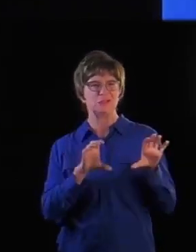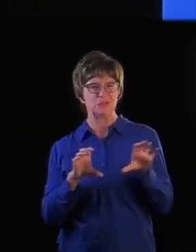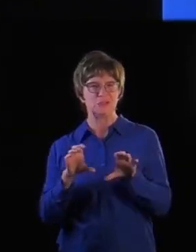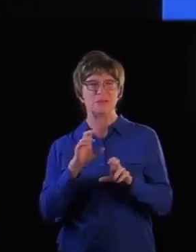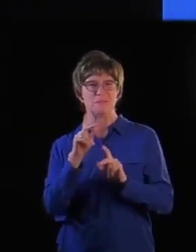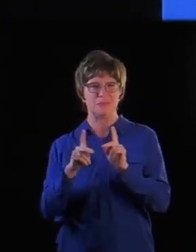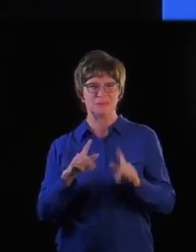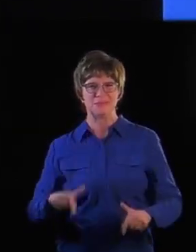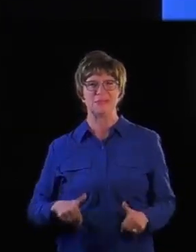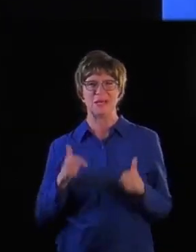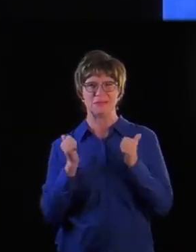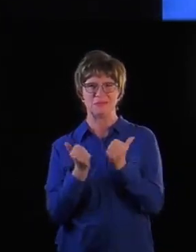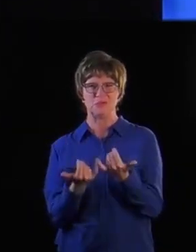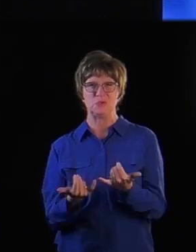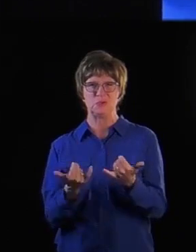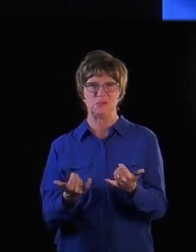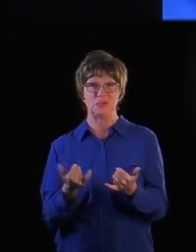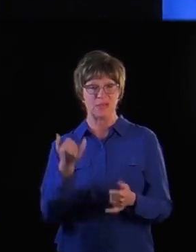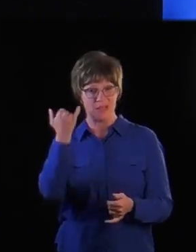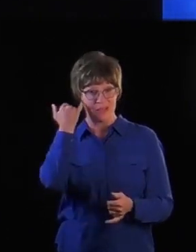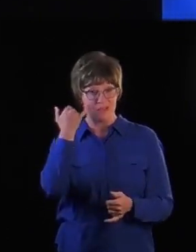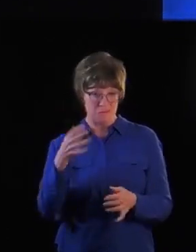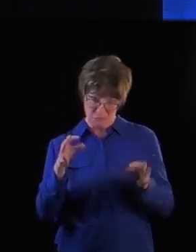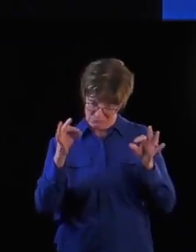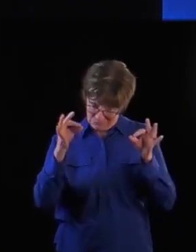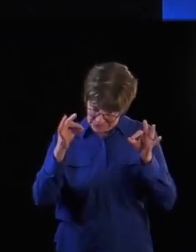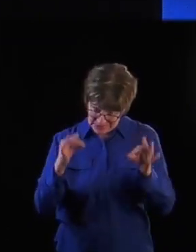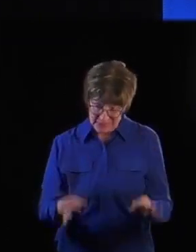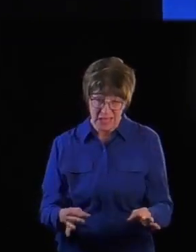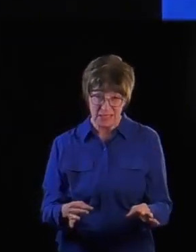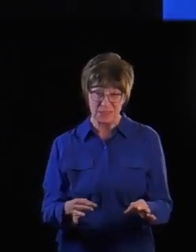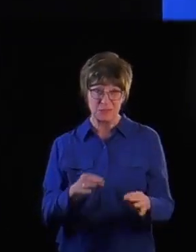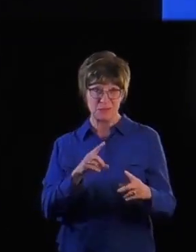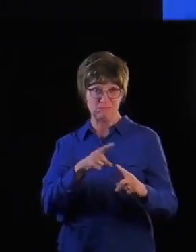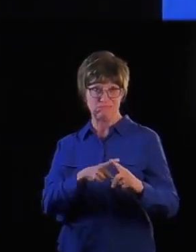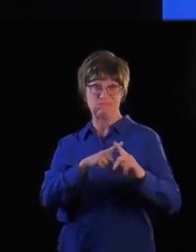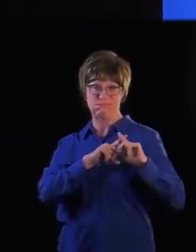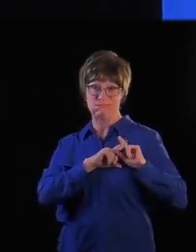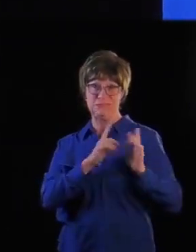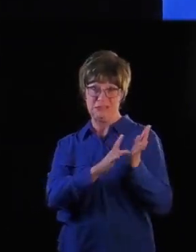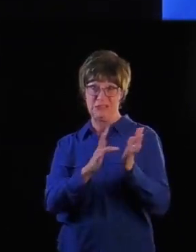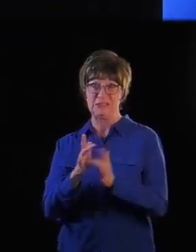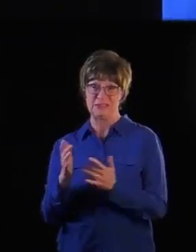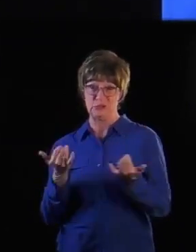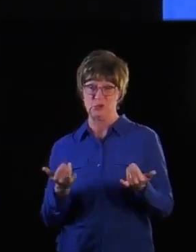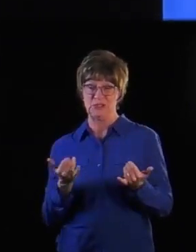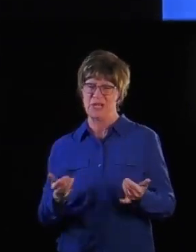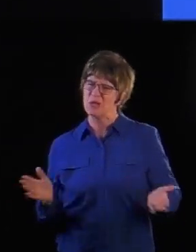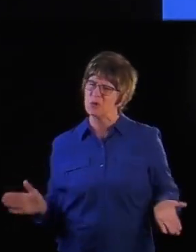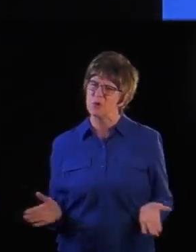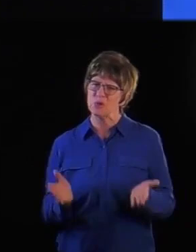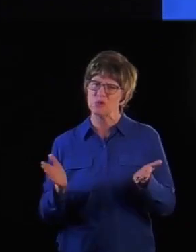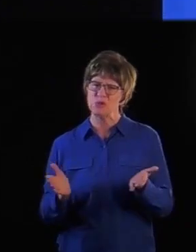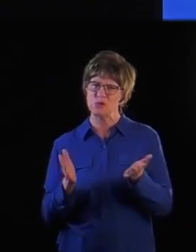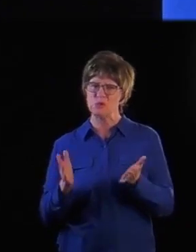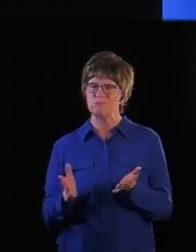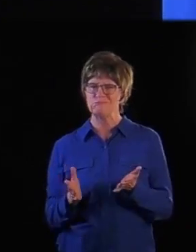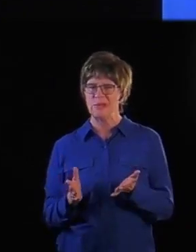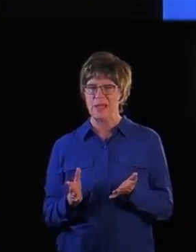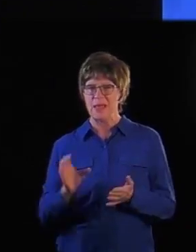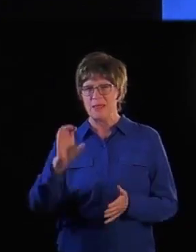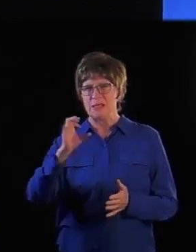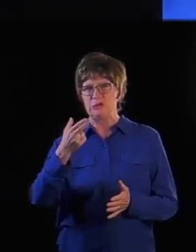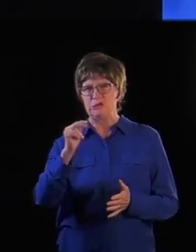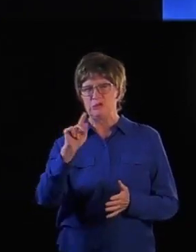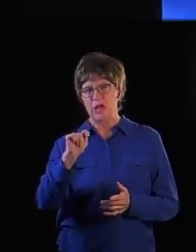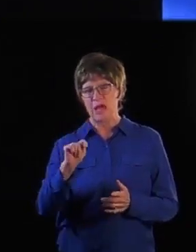people's lives today. If you made that decision for Christ today, we would encourage you to just put in the chat line,